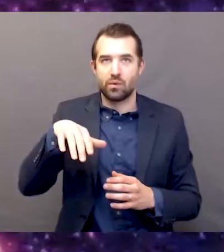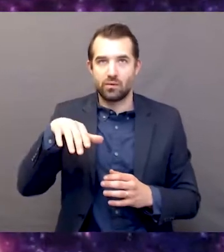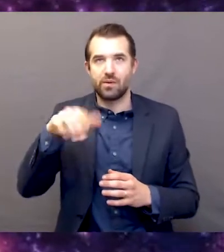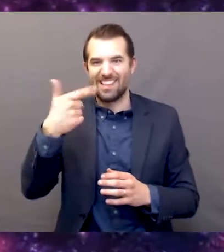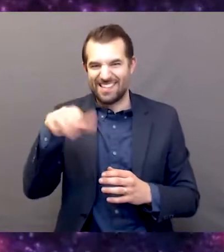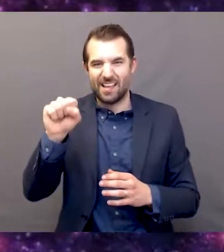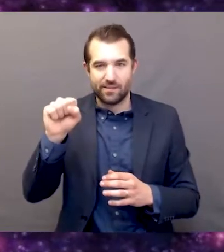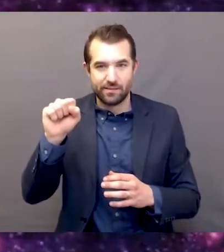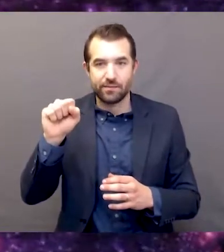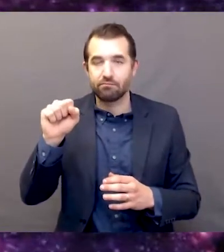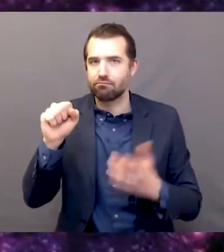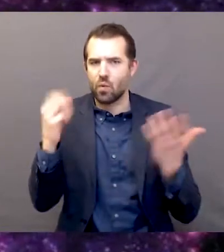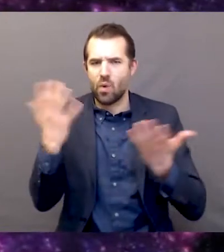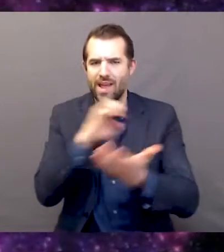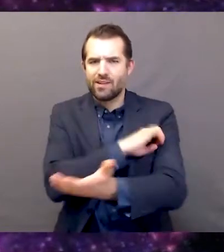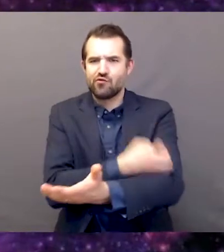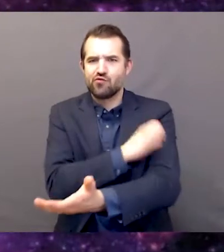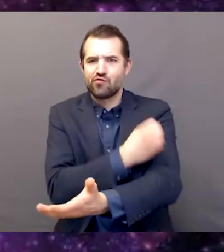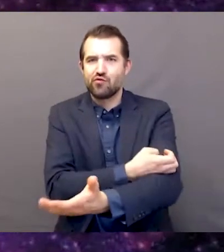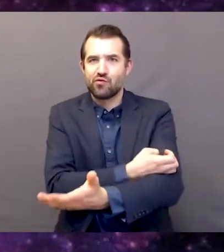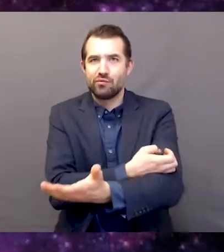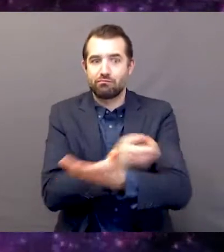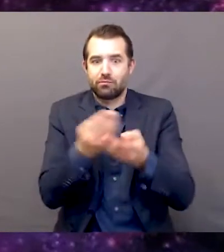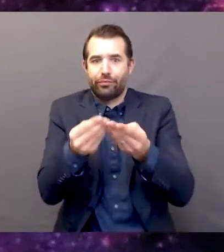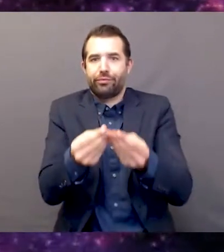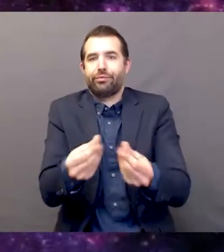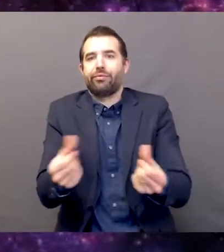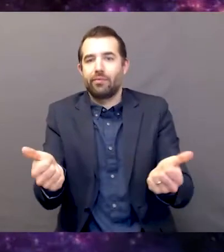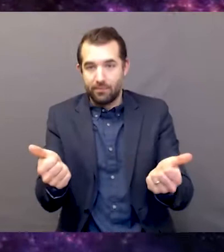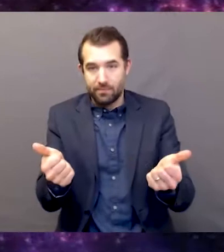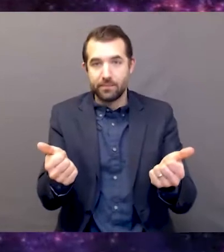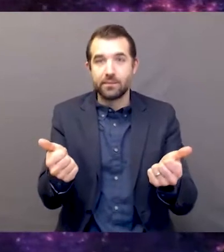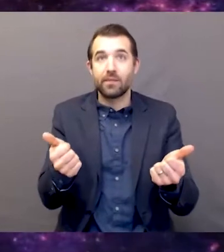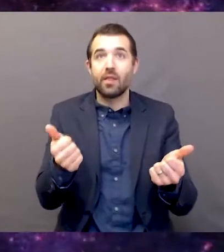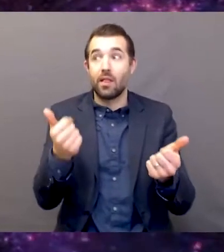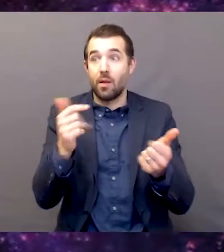energy, and we must expect the gas to cool and most likely to form new young stars.